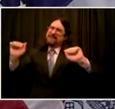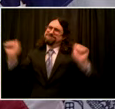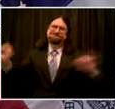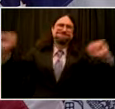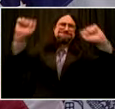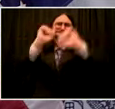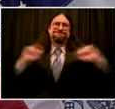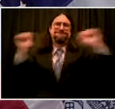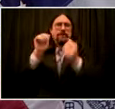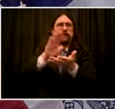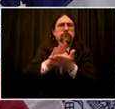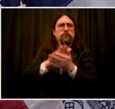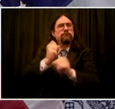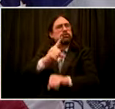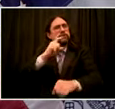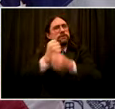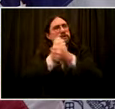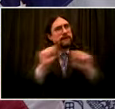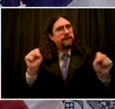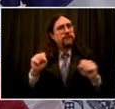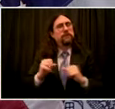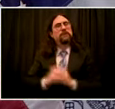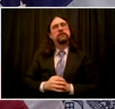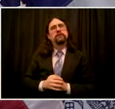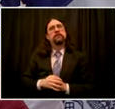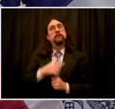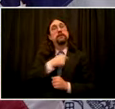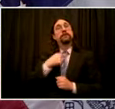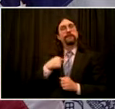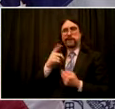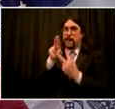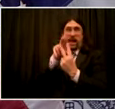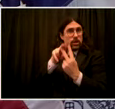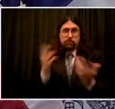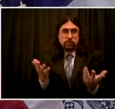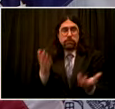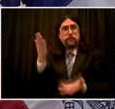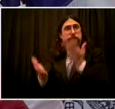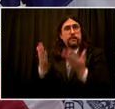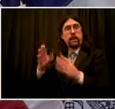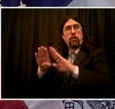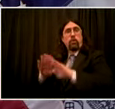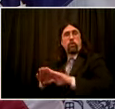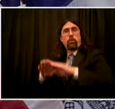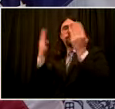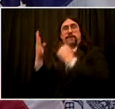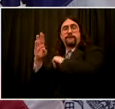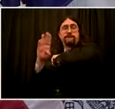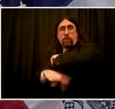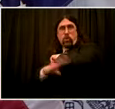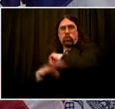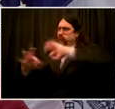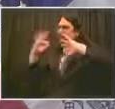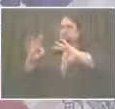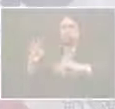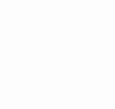said, and the chancellor said, we'll have plans B, C, D, different types of options if we don't feel it's safe